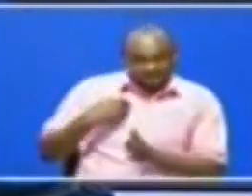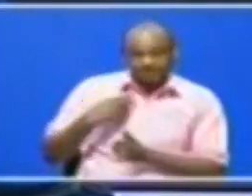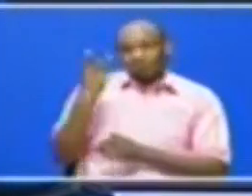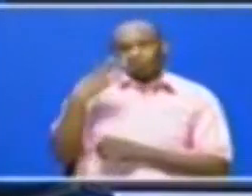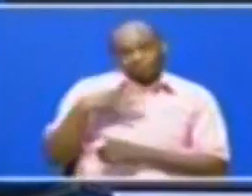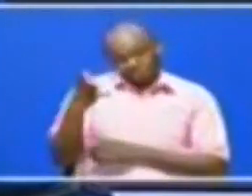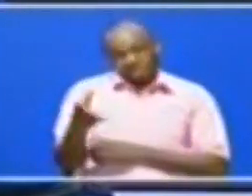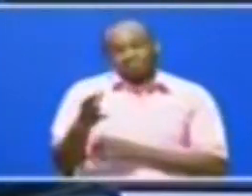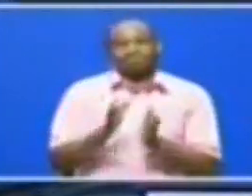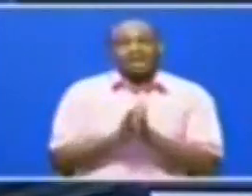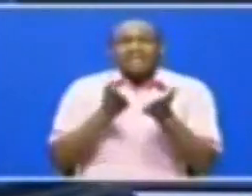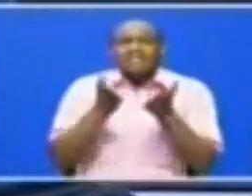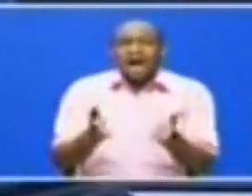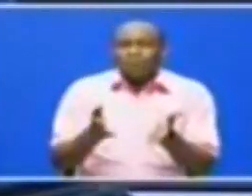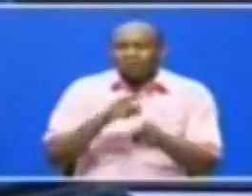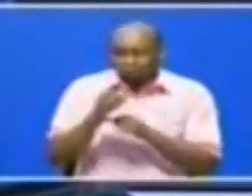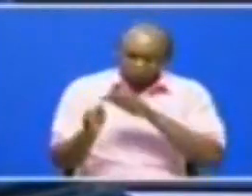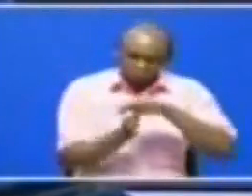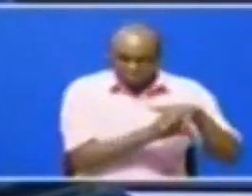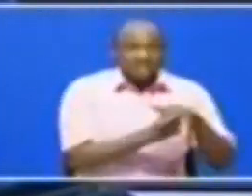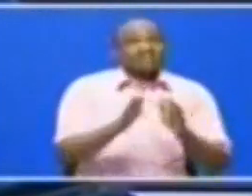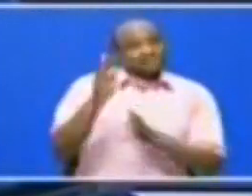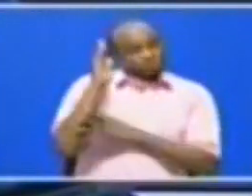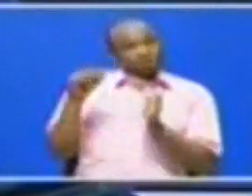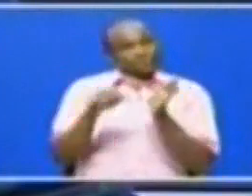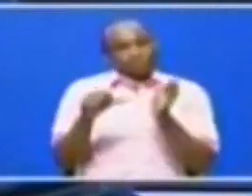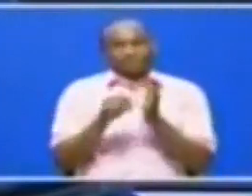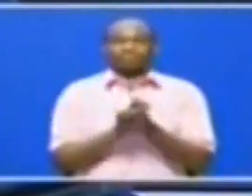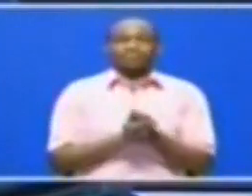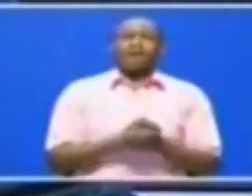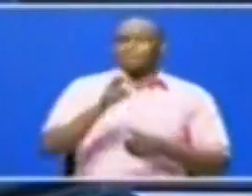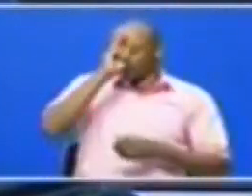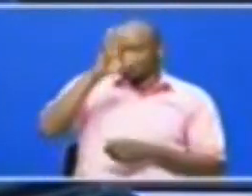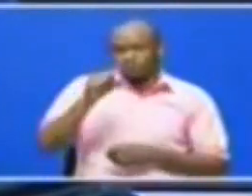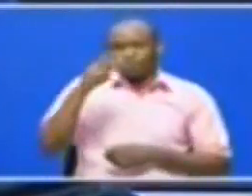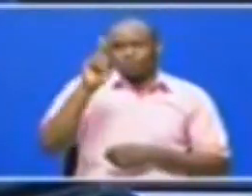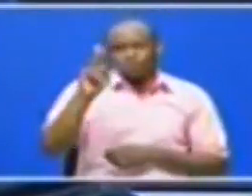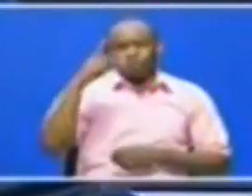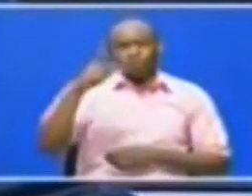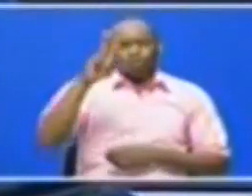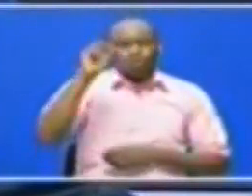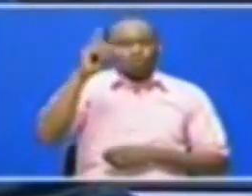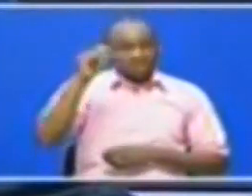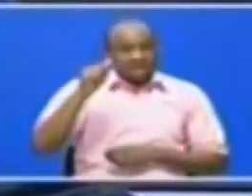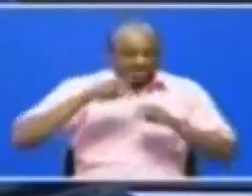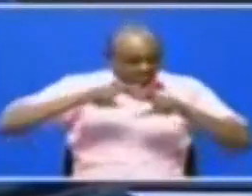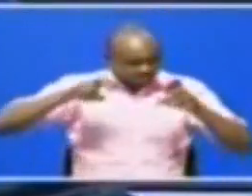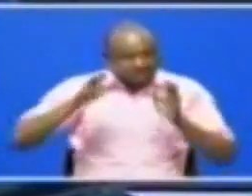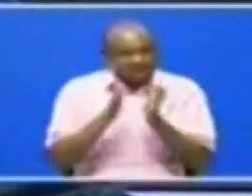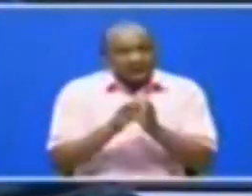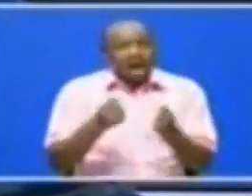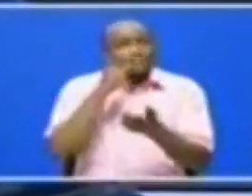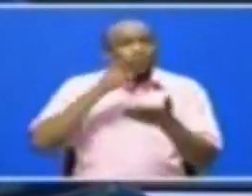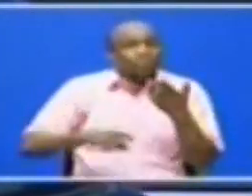But for now, let's cross over to security matters. And police in Ukunda are investigating the killings of two police officers at an ACK